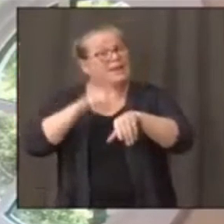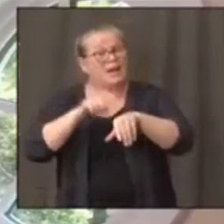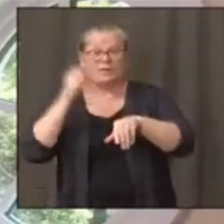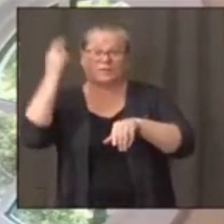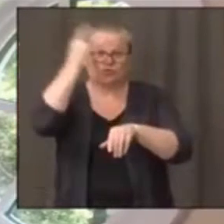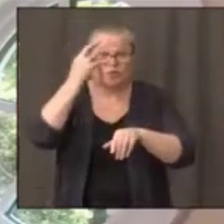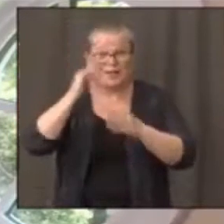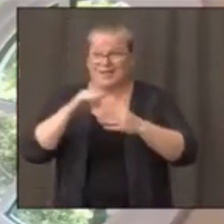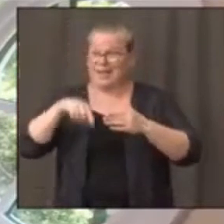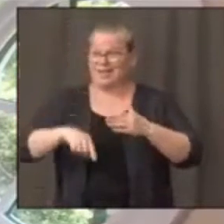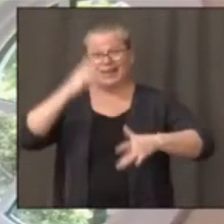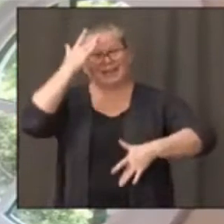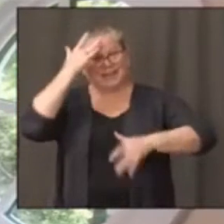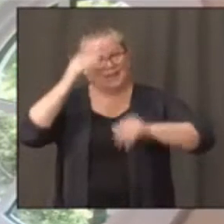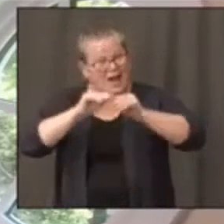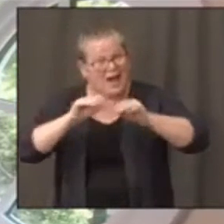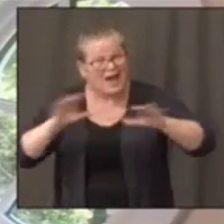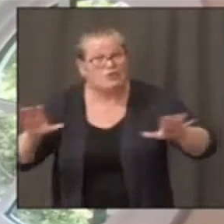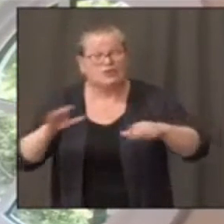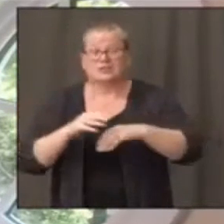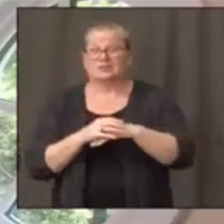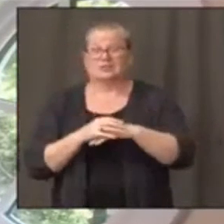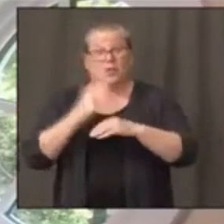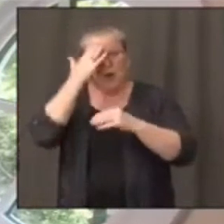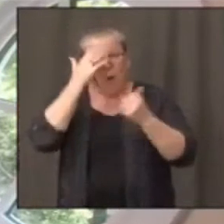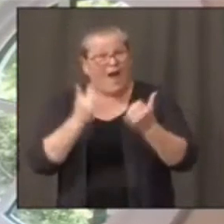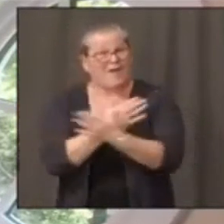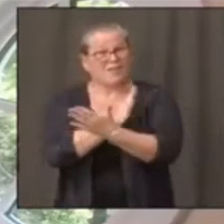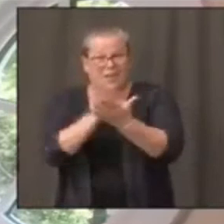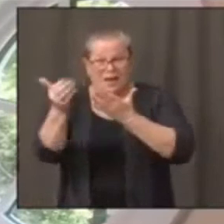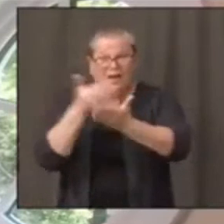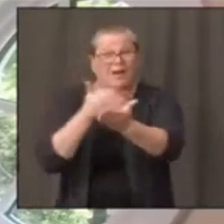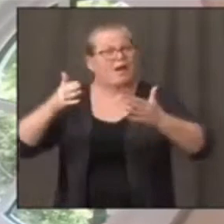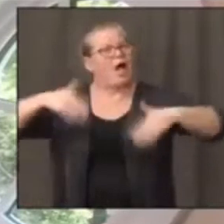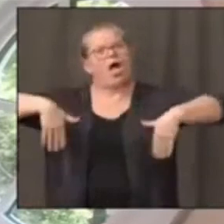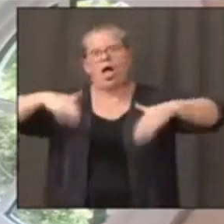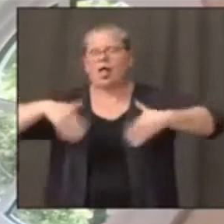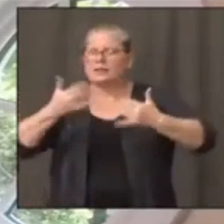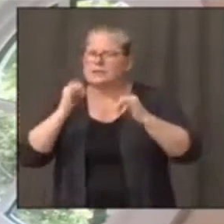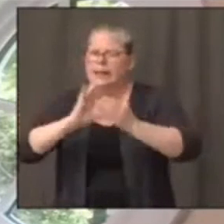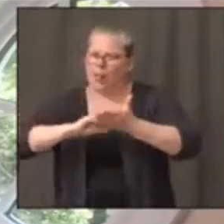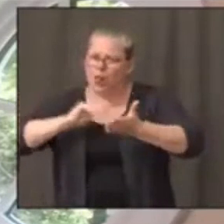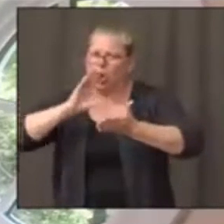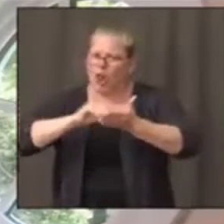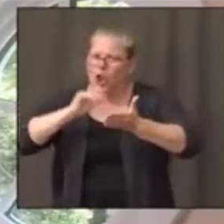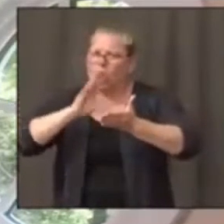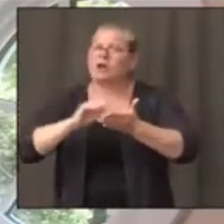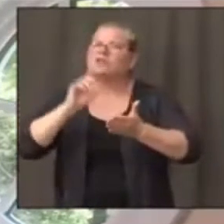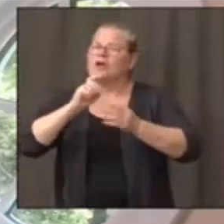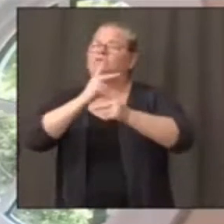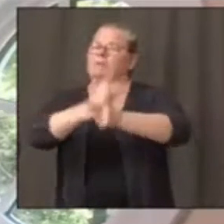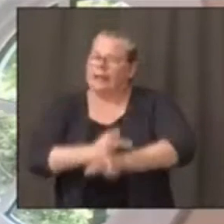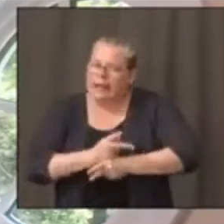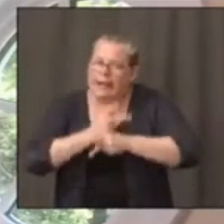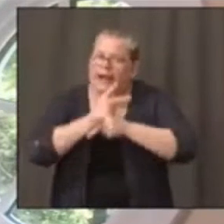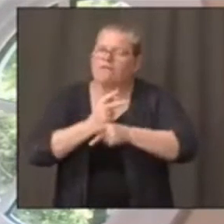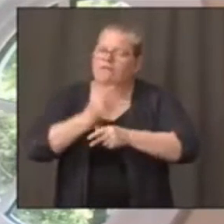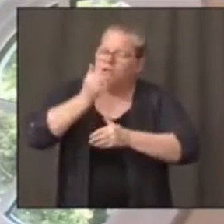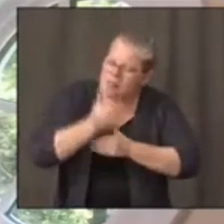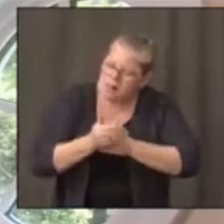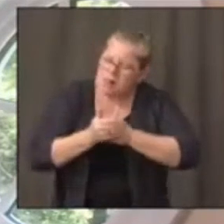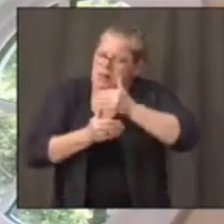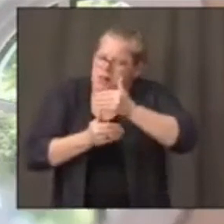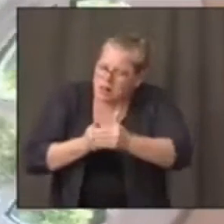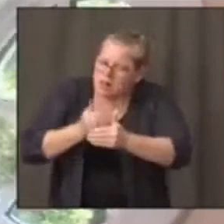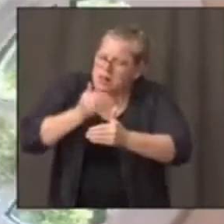everything about the risk to children in particular. So we need to be cautious and proceed with caution, and we're doing that. And so I just want to thank you for the opportunity to